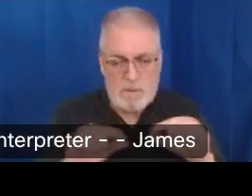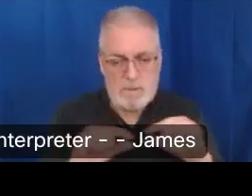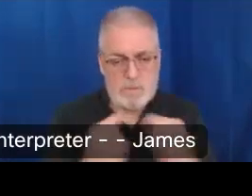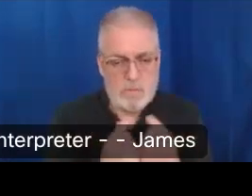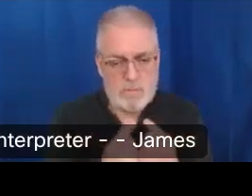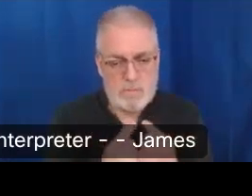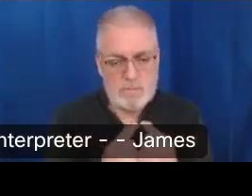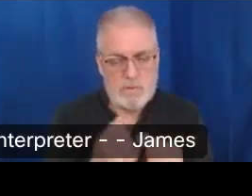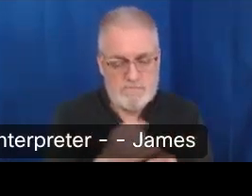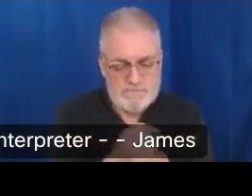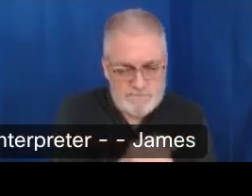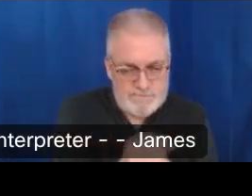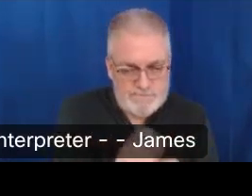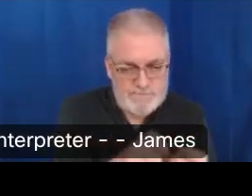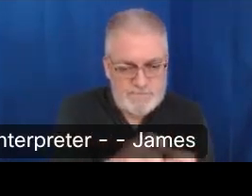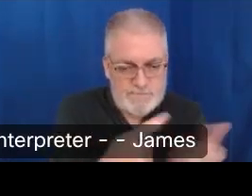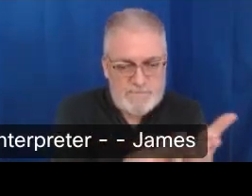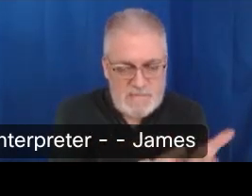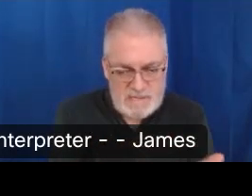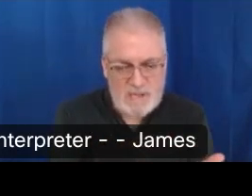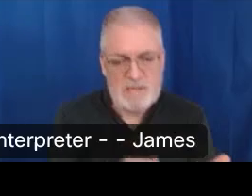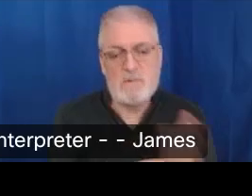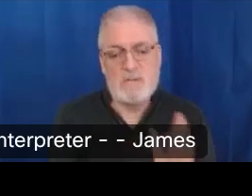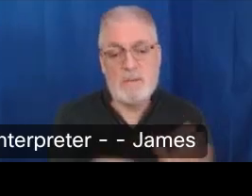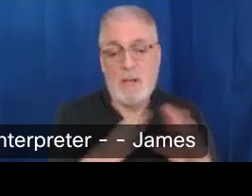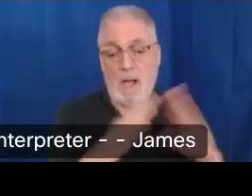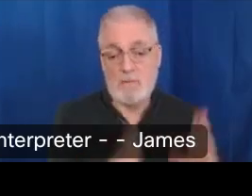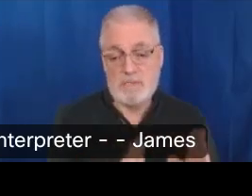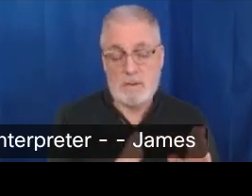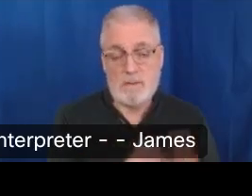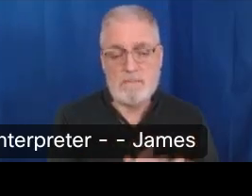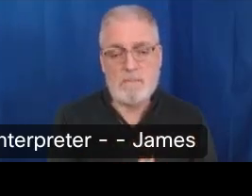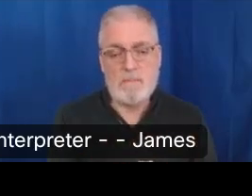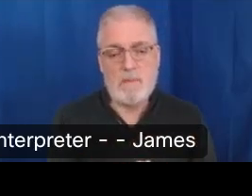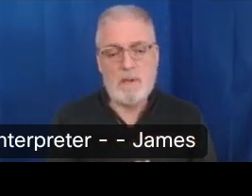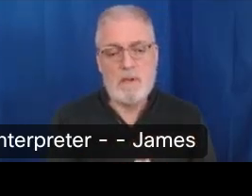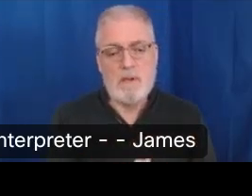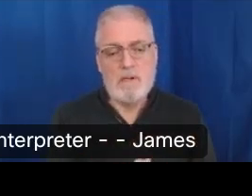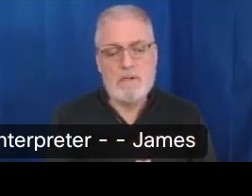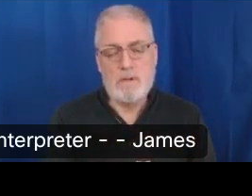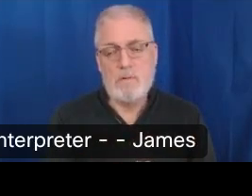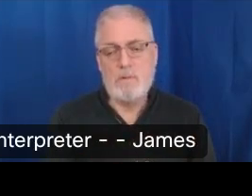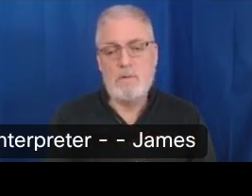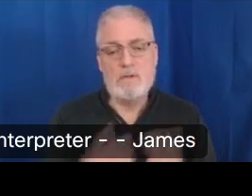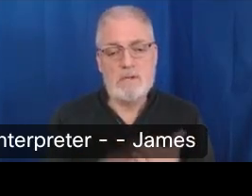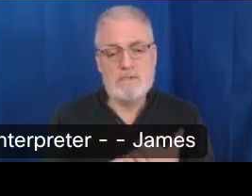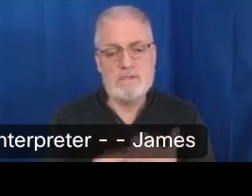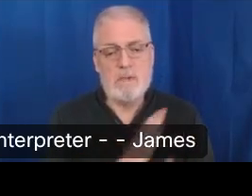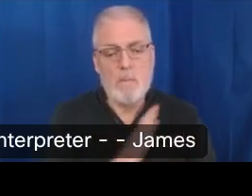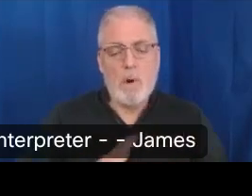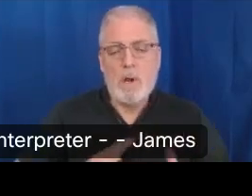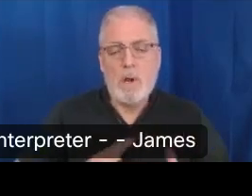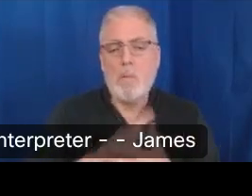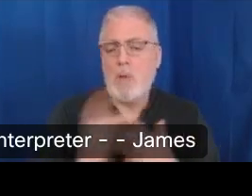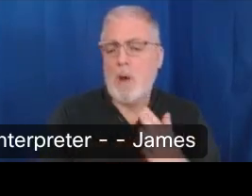example. So, so let me talk about some of the board priorities. So we